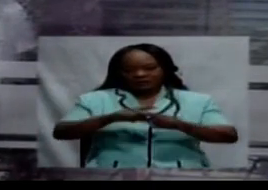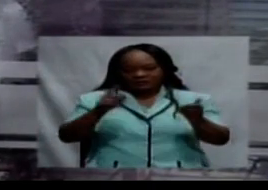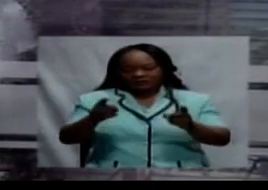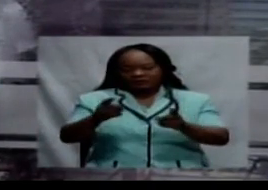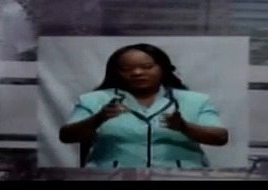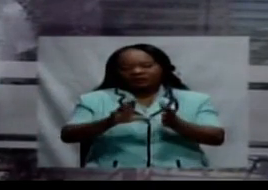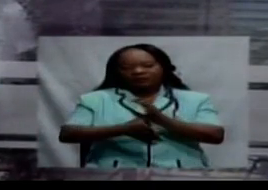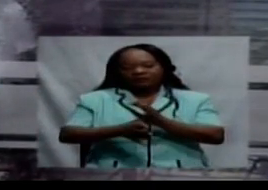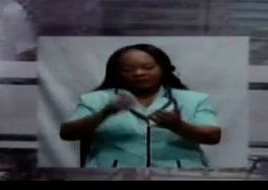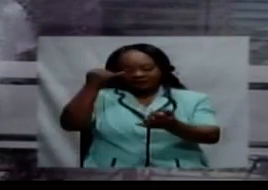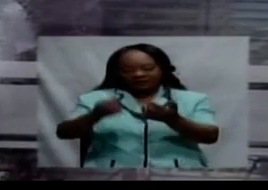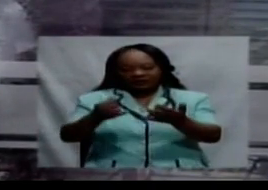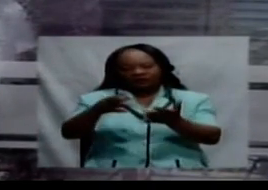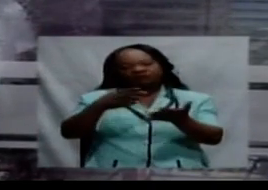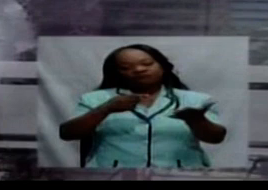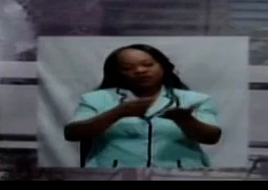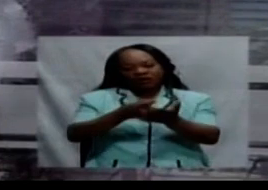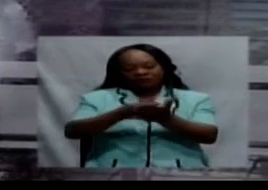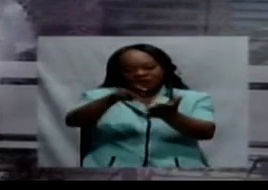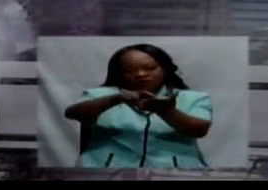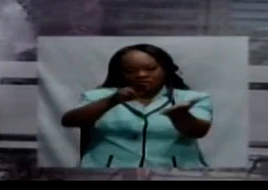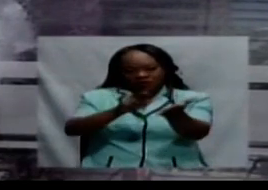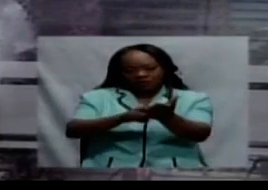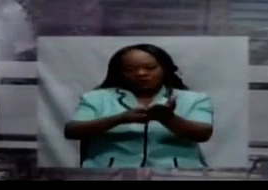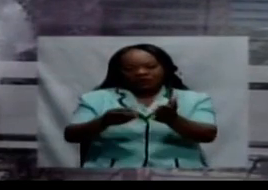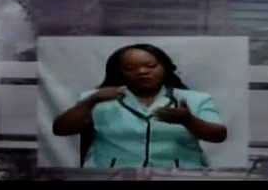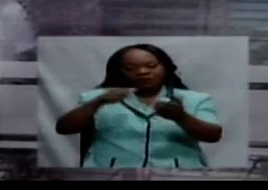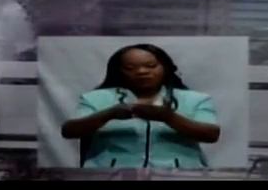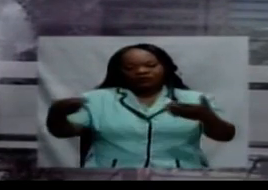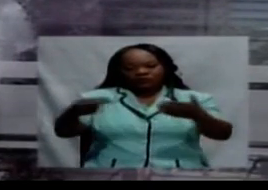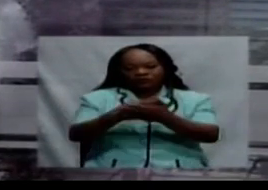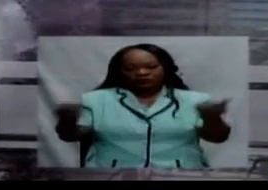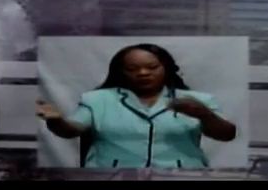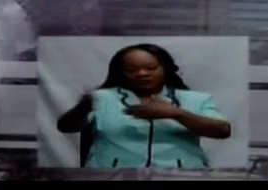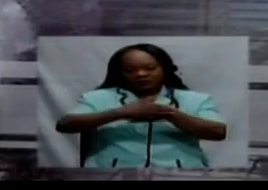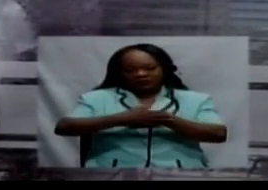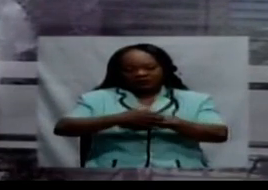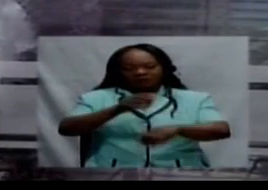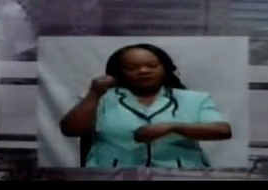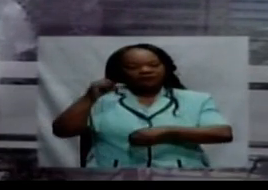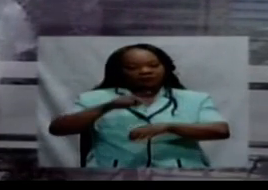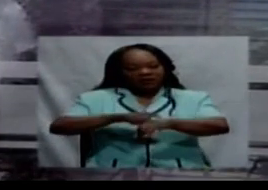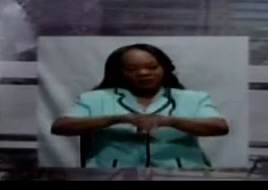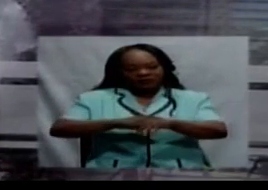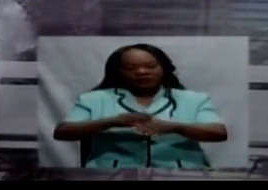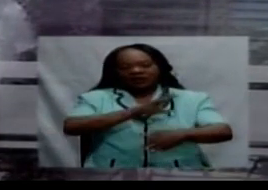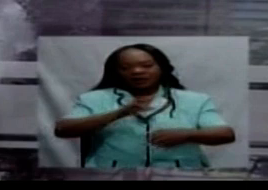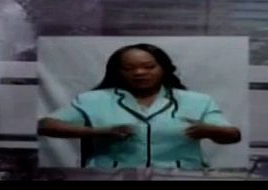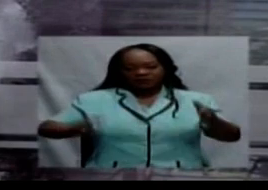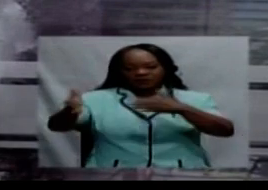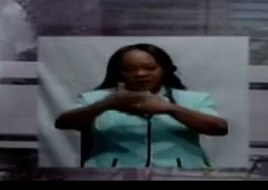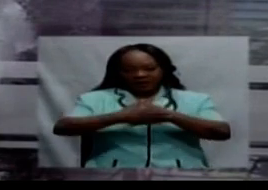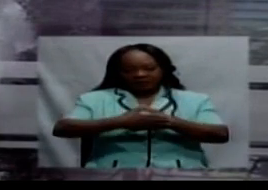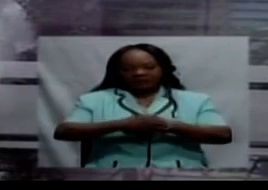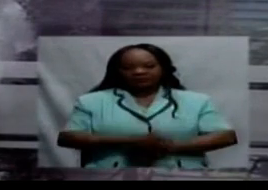review of the financial records for the Post Newspapers Limited in liquidation for the periods before the company was placed in liquidation.